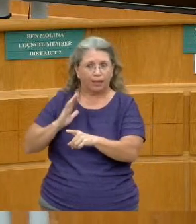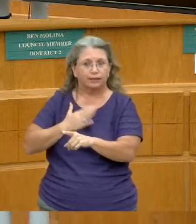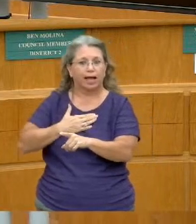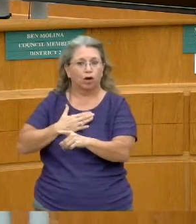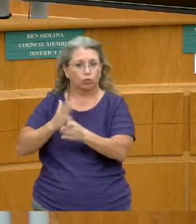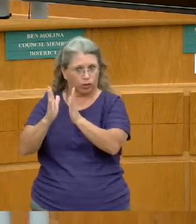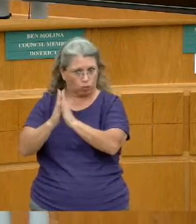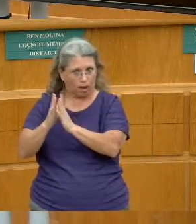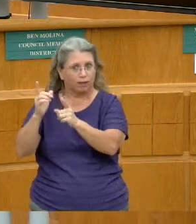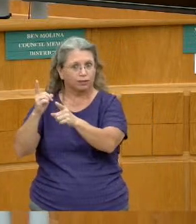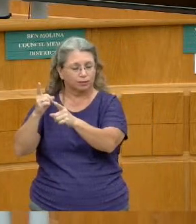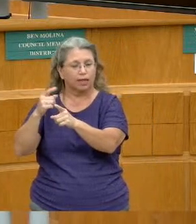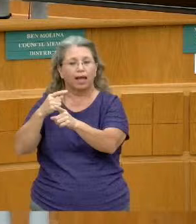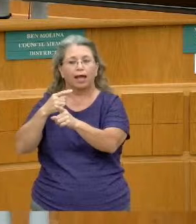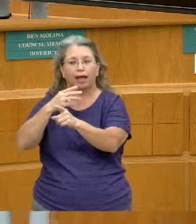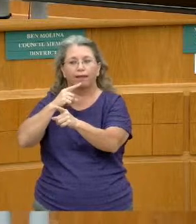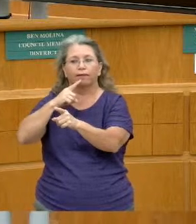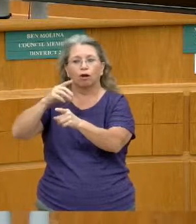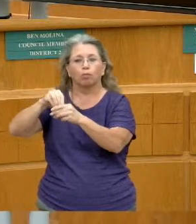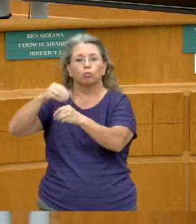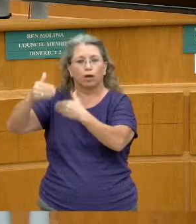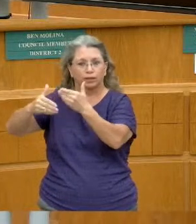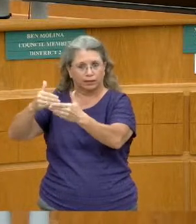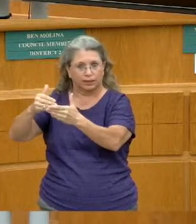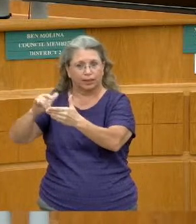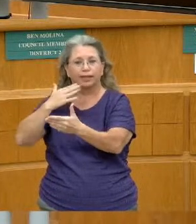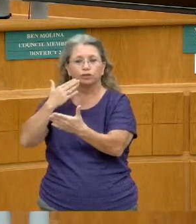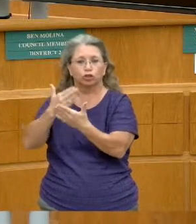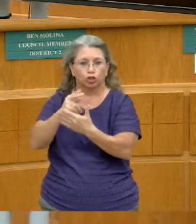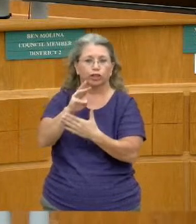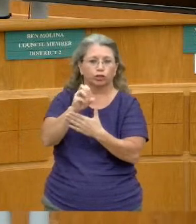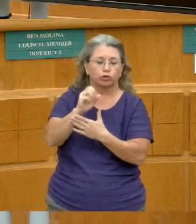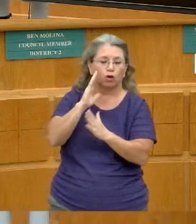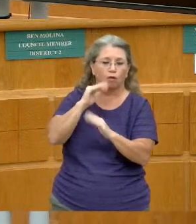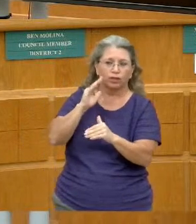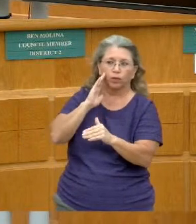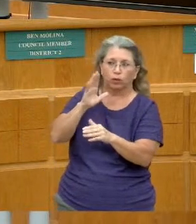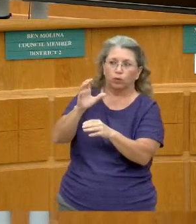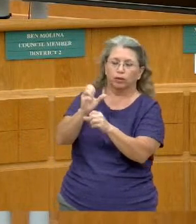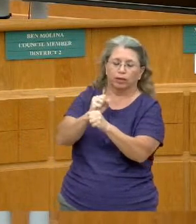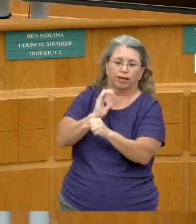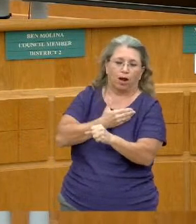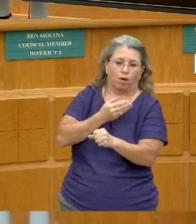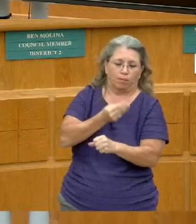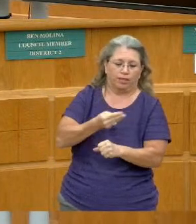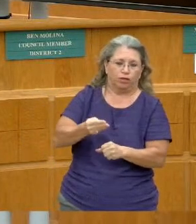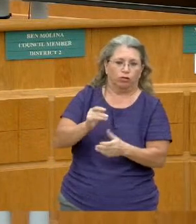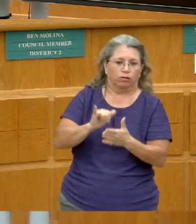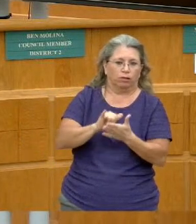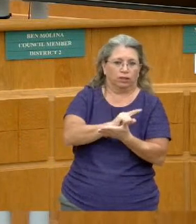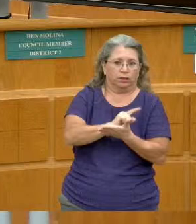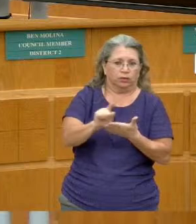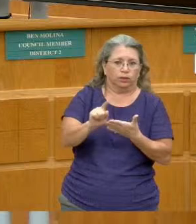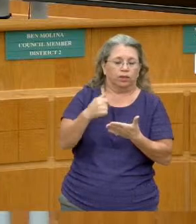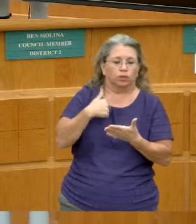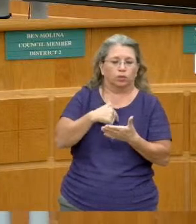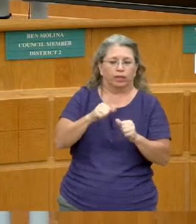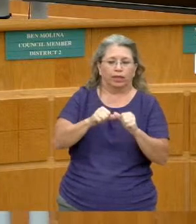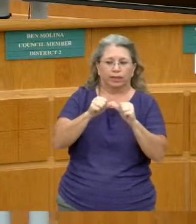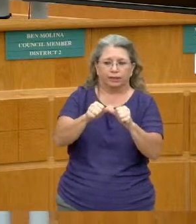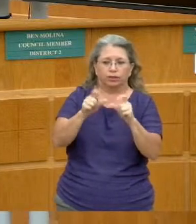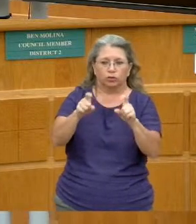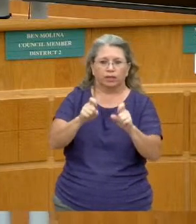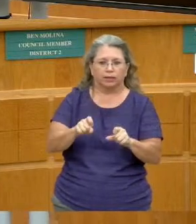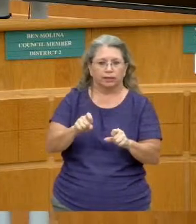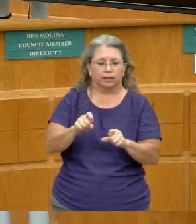it, which is good news. So hopefully we'll get that material this week, and then we'll be able to continue our testing as we had